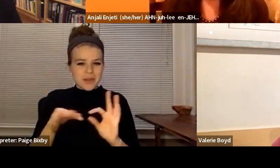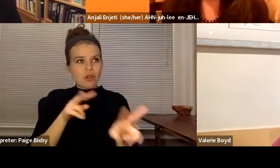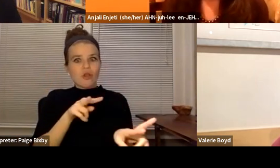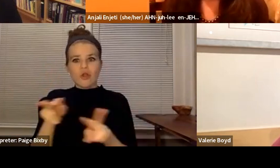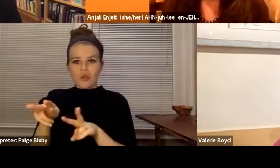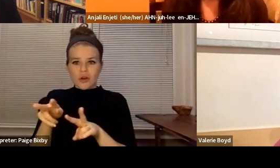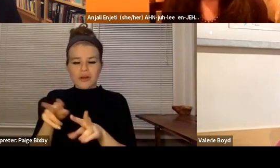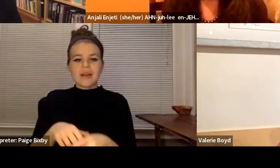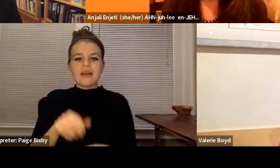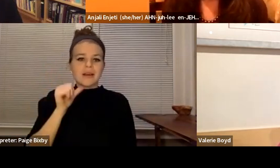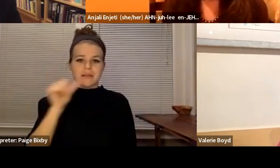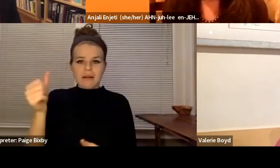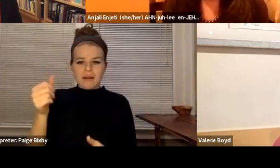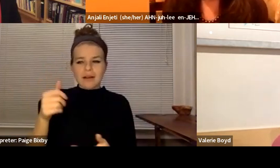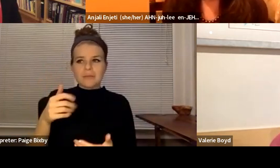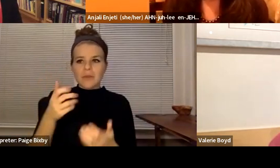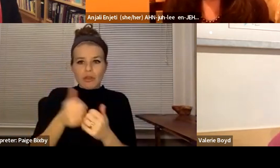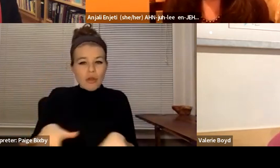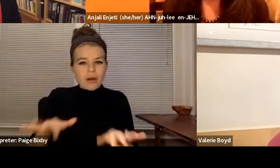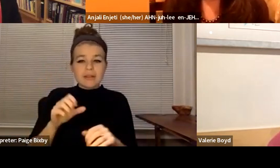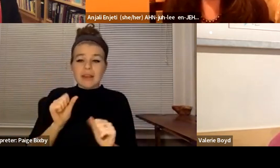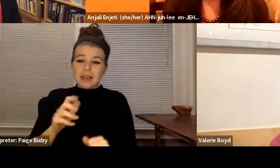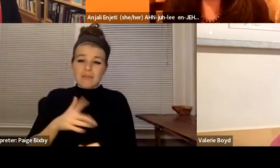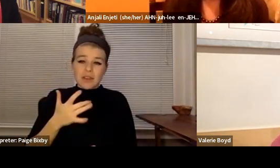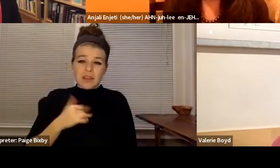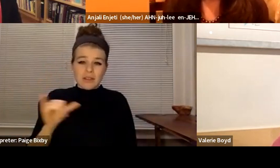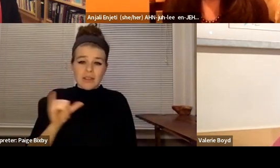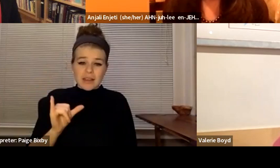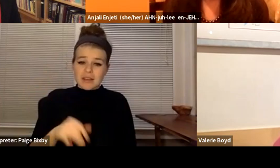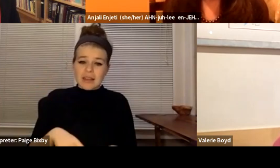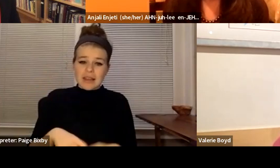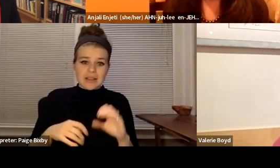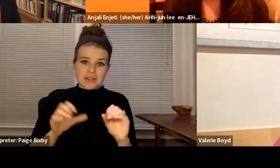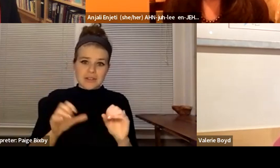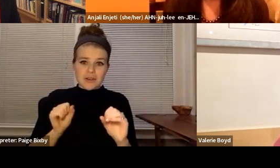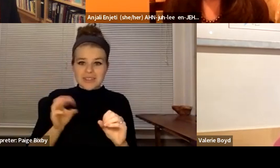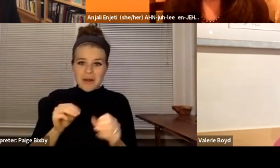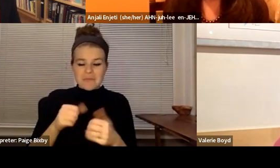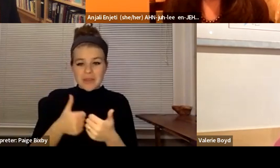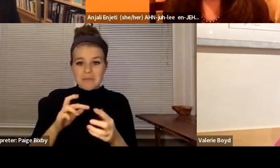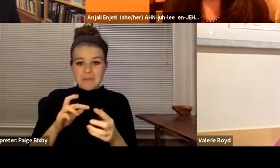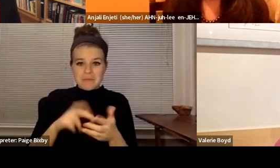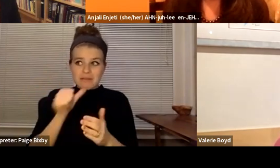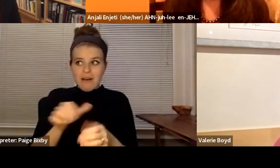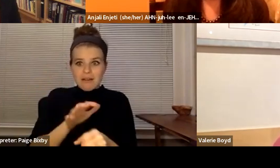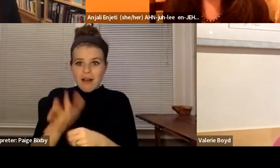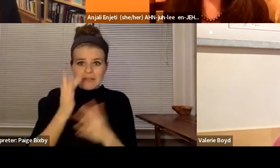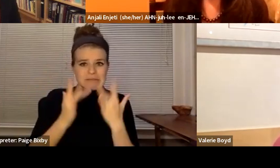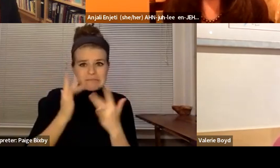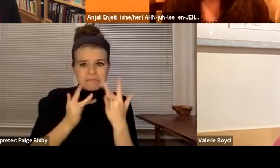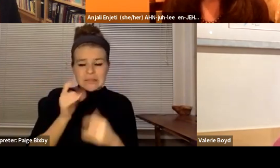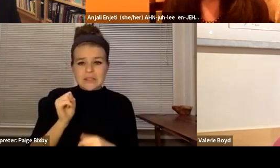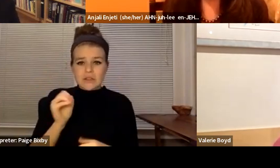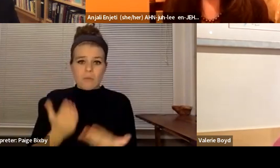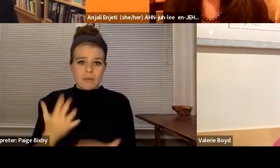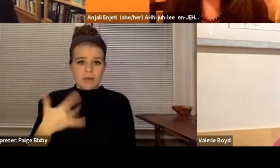and to not get lost in that. I think it can really feel like a zero sum game, right? With, like, there's not enough out there for people. And so maybe